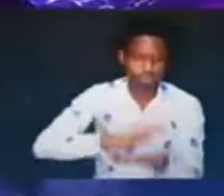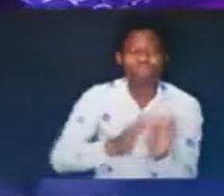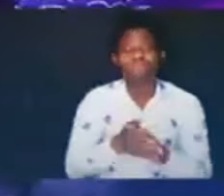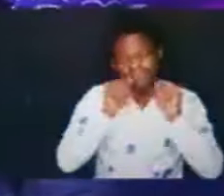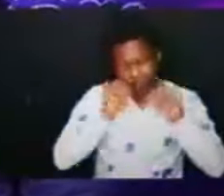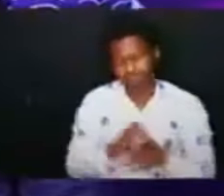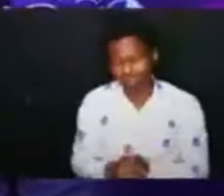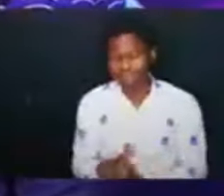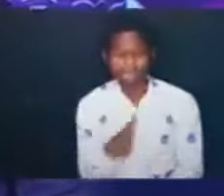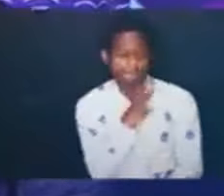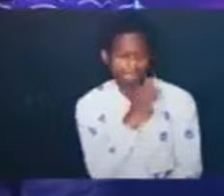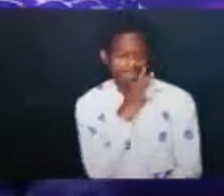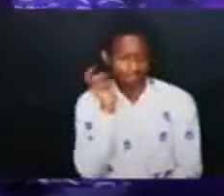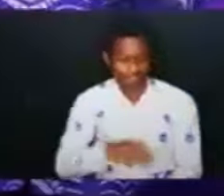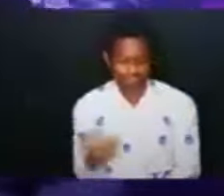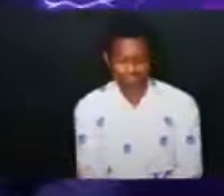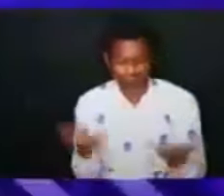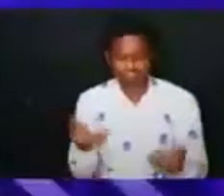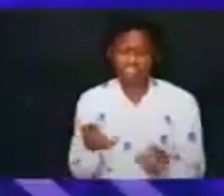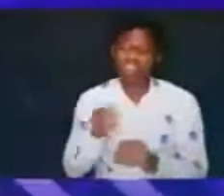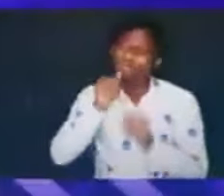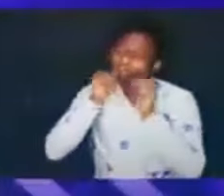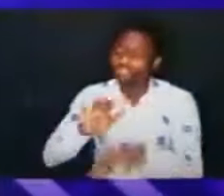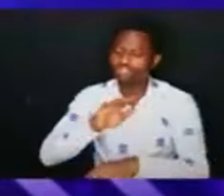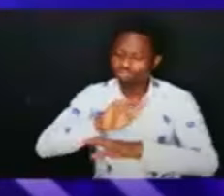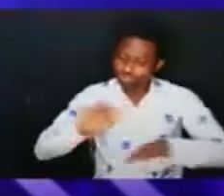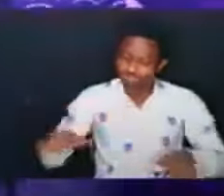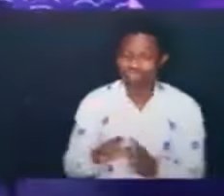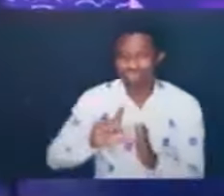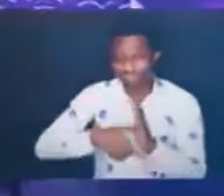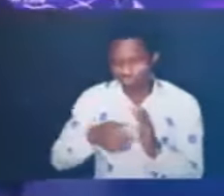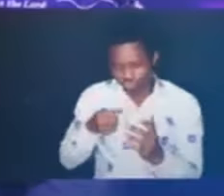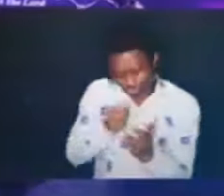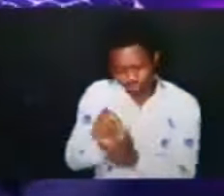bless. Blessed in the name of the Lord. And your offsprings will be